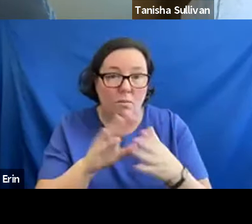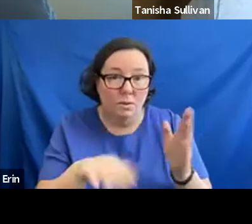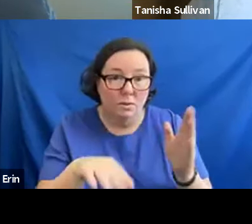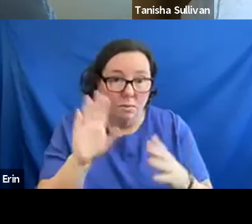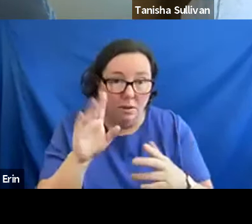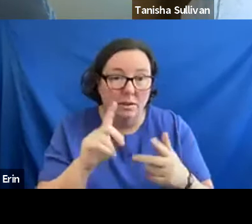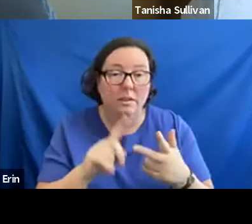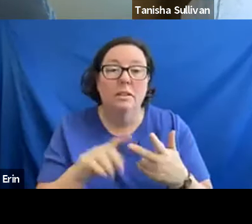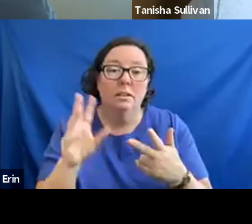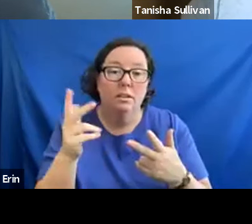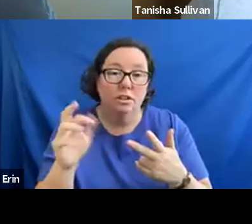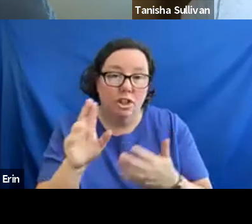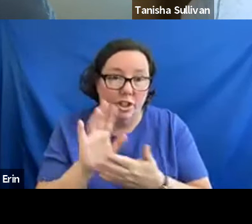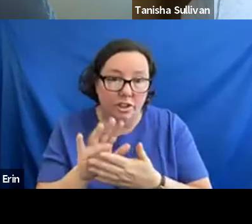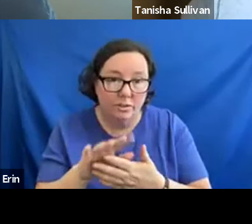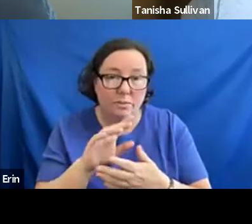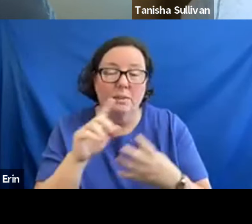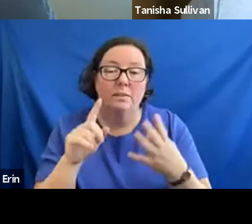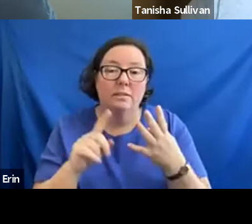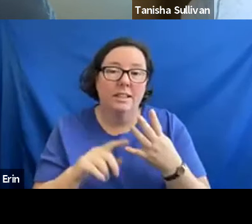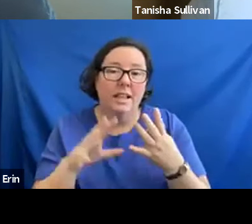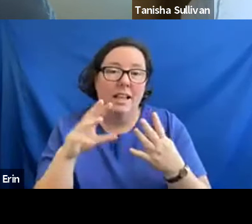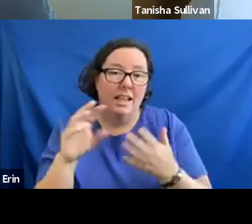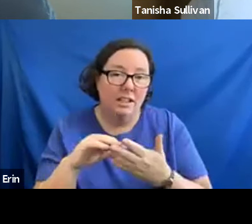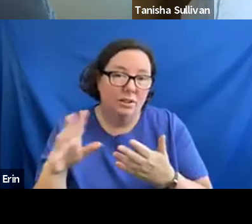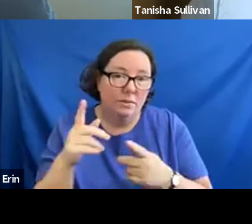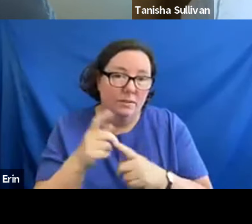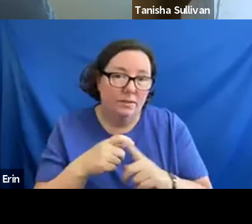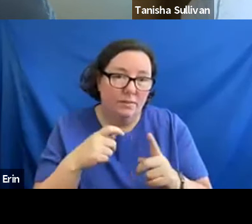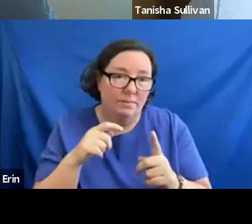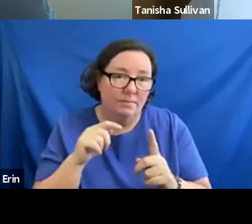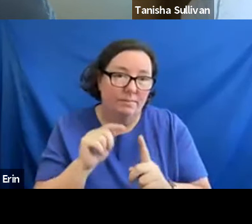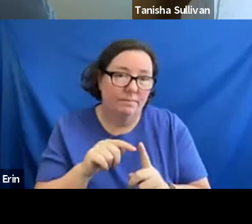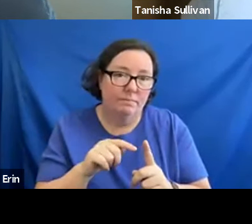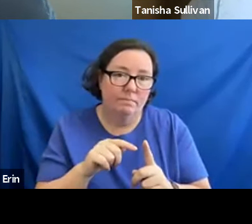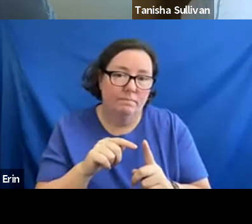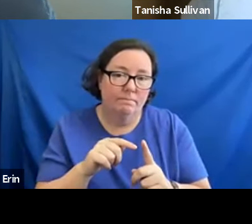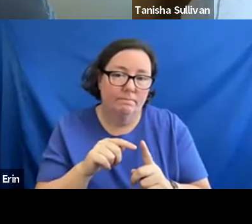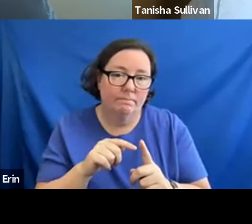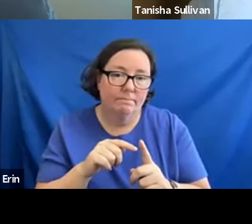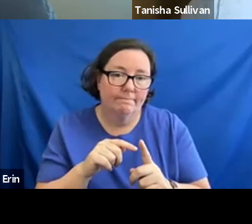charter schools, and students from an